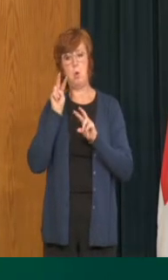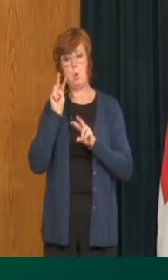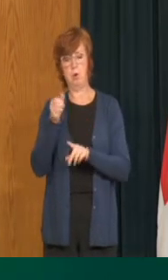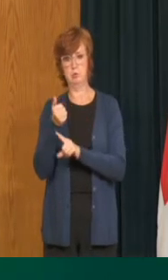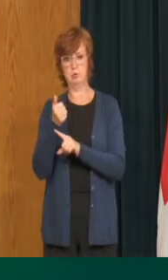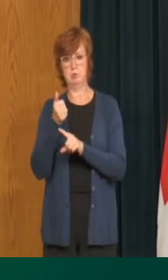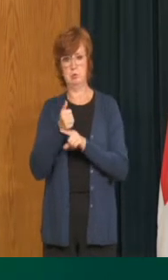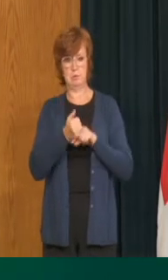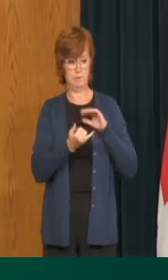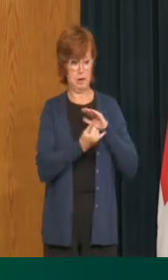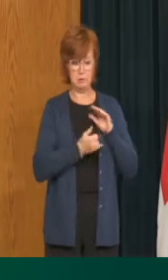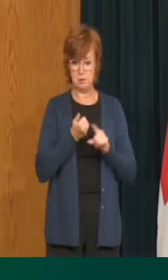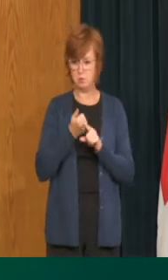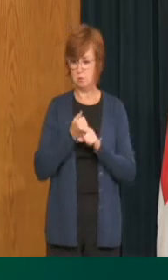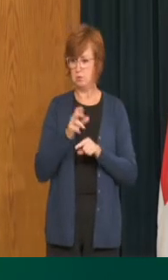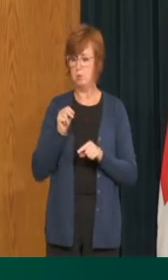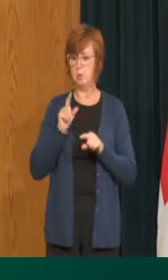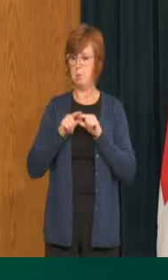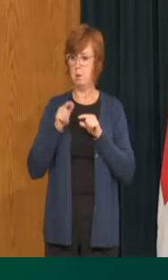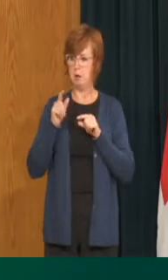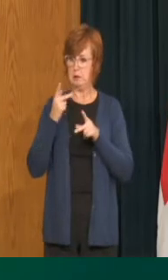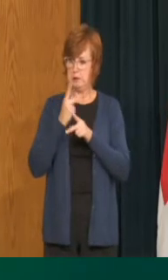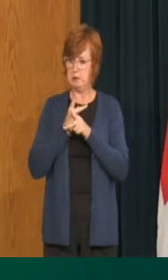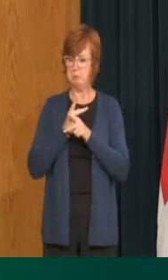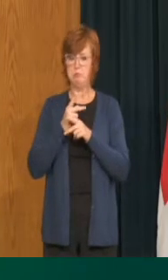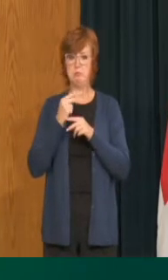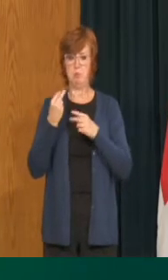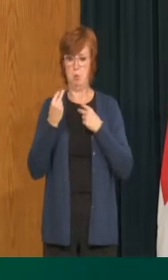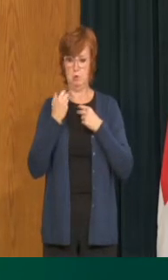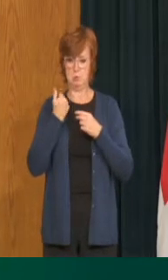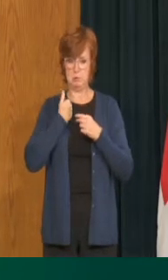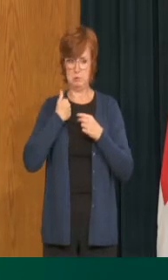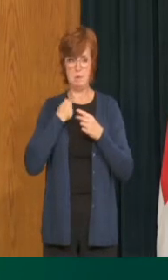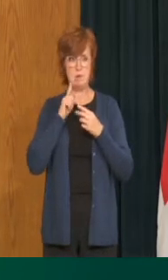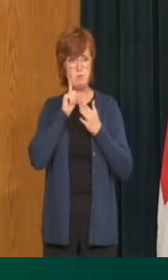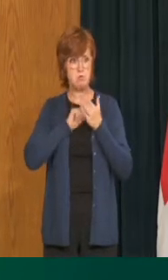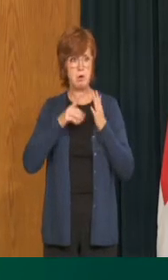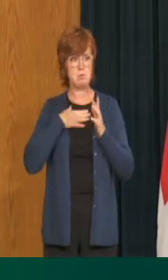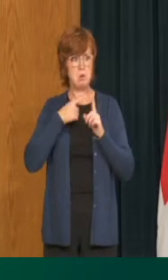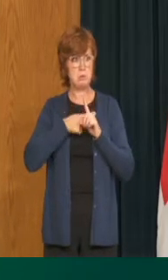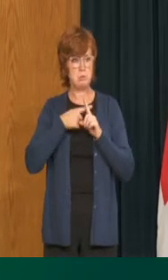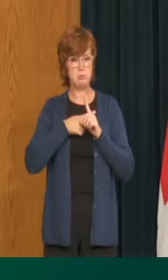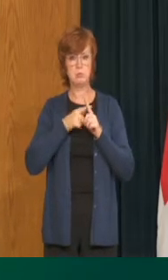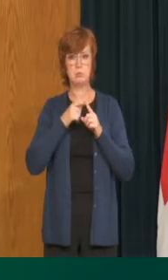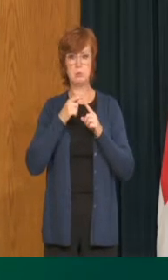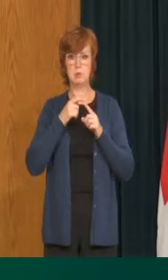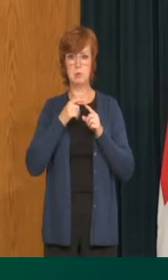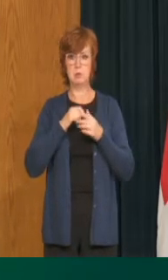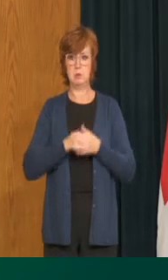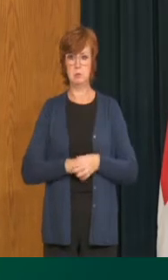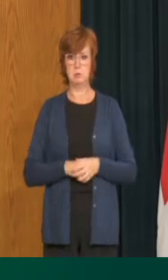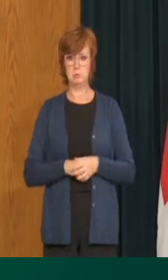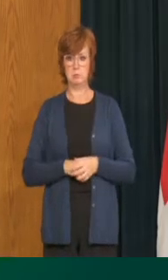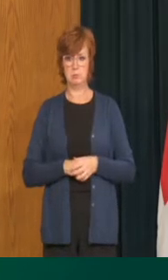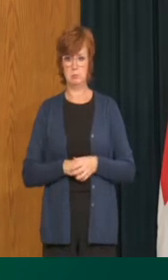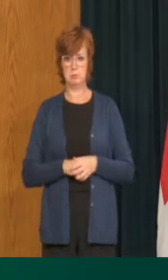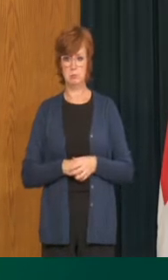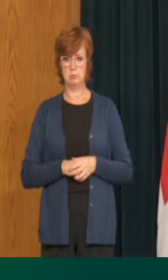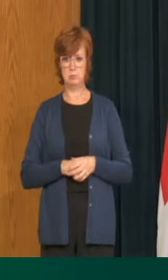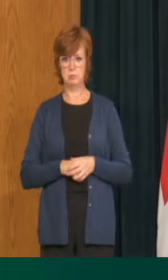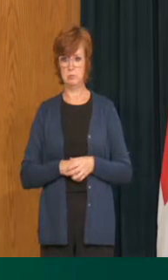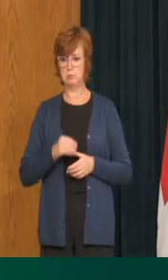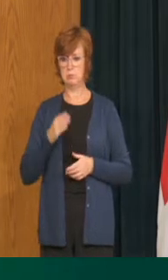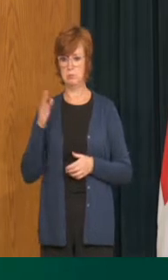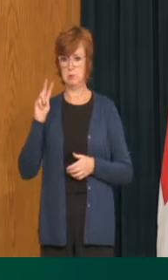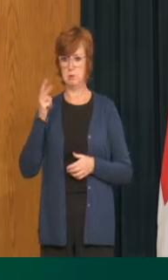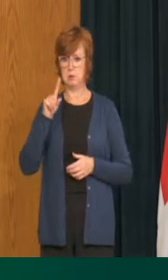but stay aware of your contact circle and keeping it small, but most certainly self-monitor for any symptoms of COVID-19.